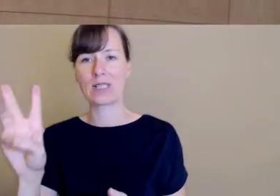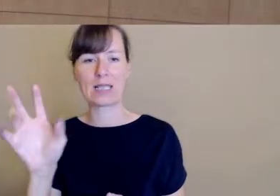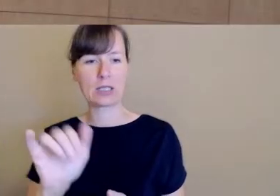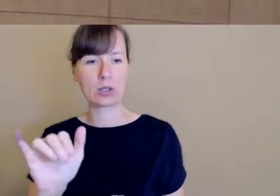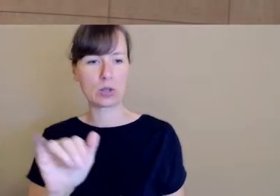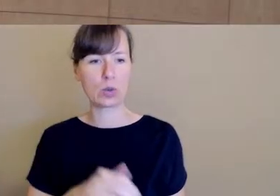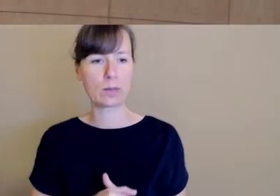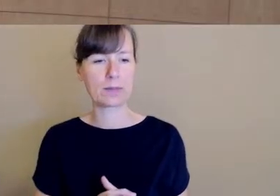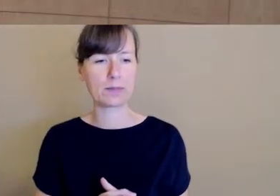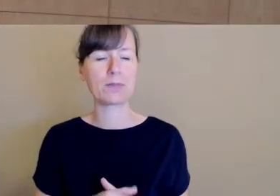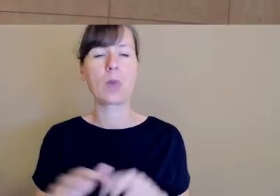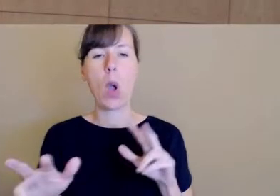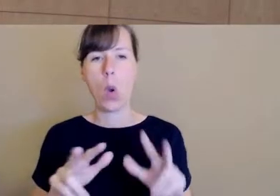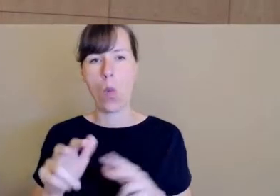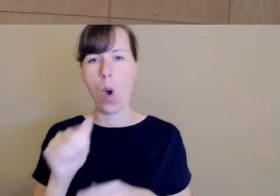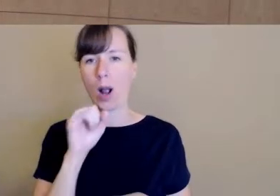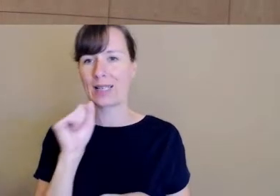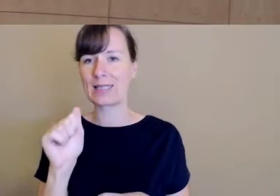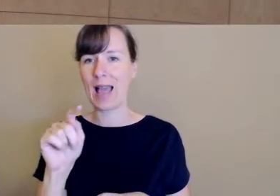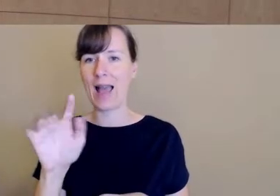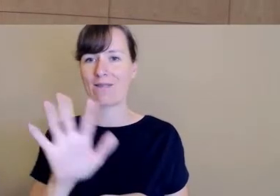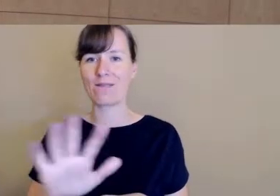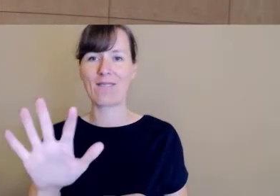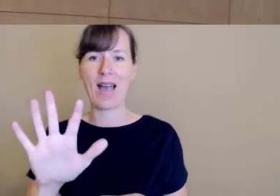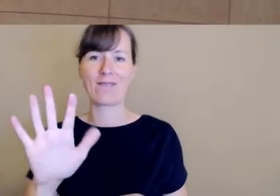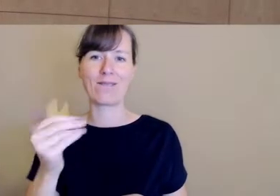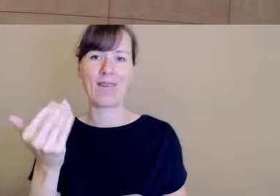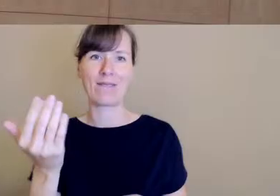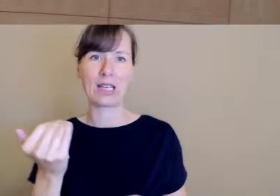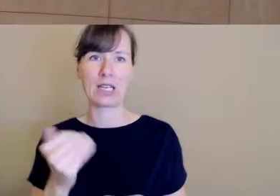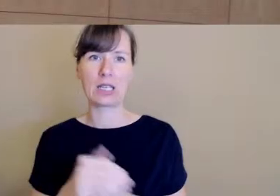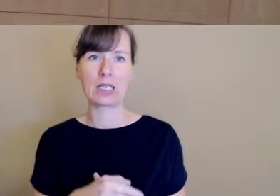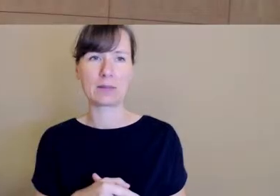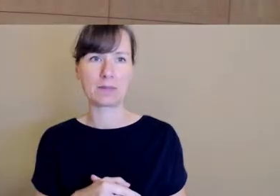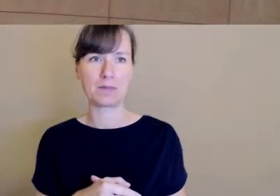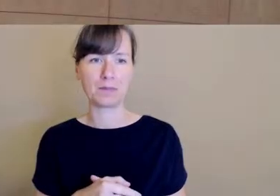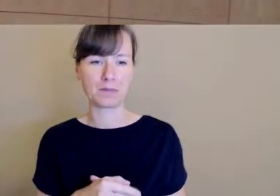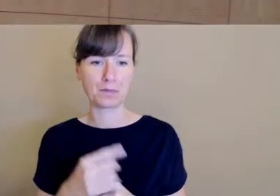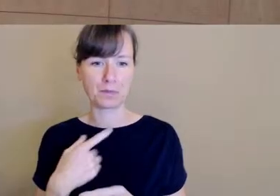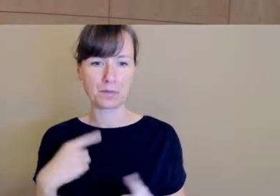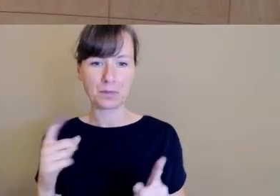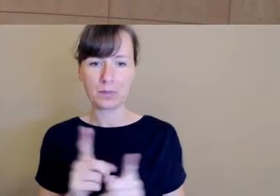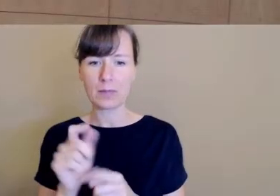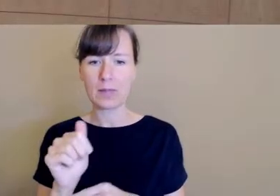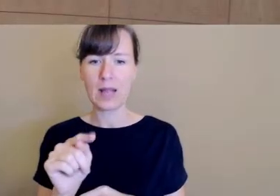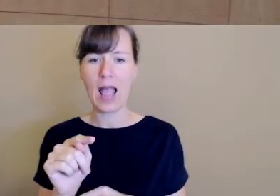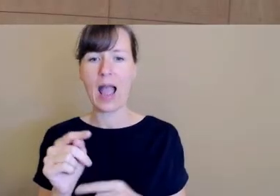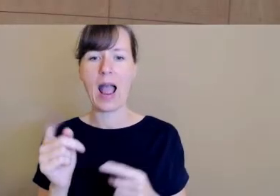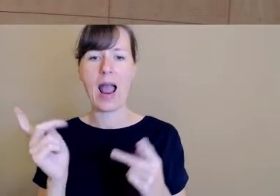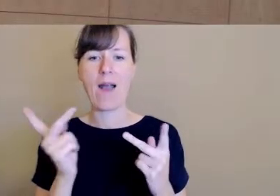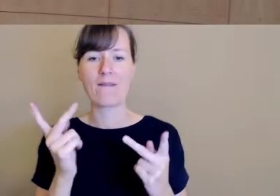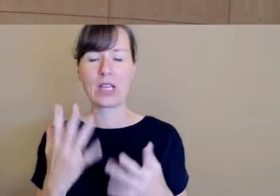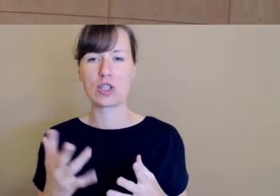The walk is at 5:15. We're meeting up at the visitors parking lot.